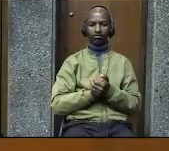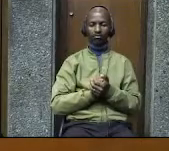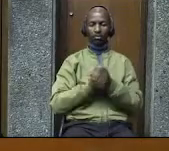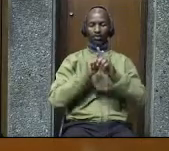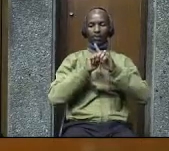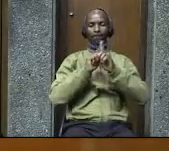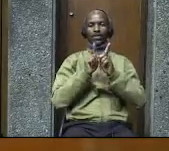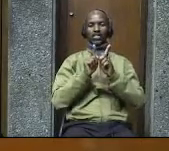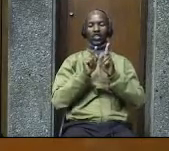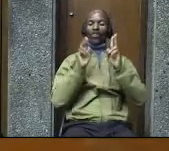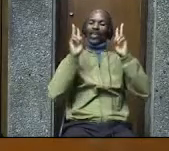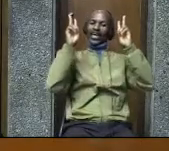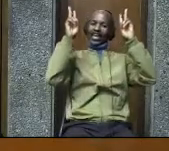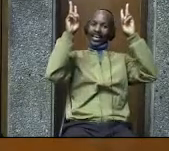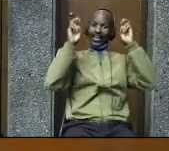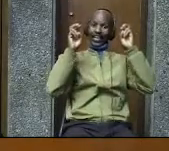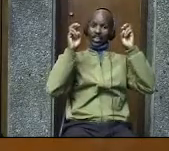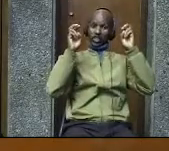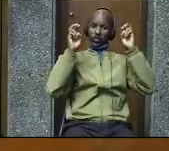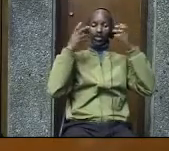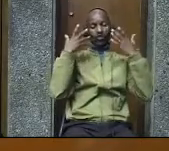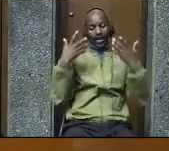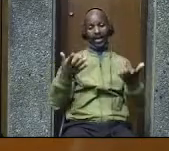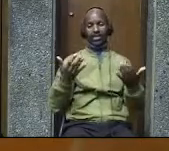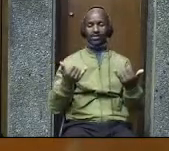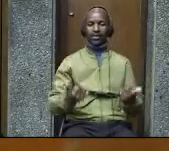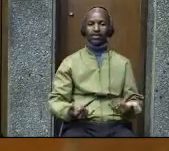But the issue that is on hand